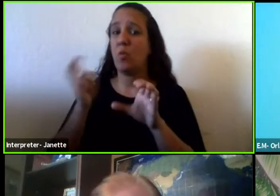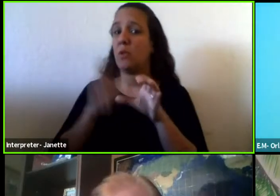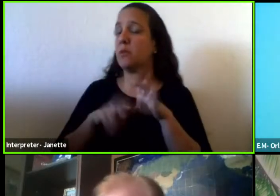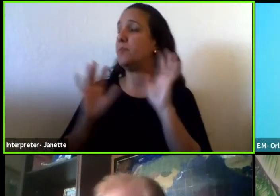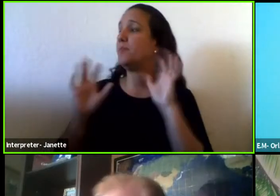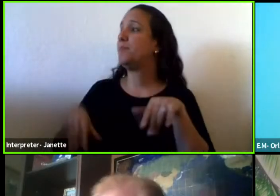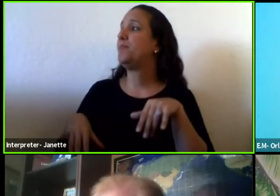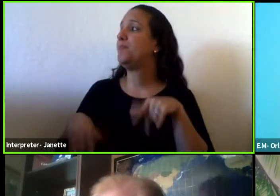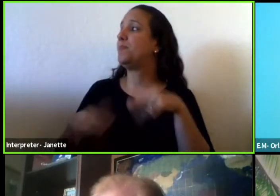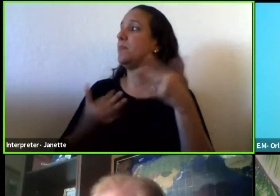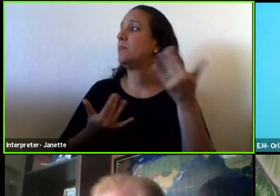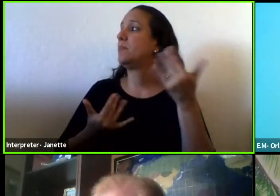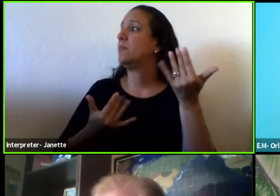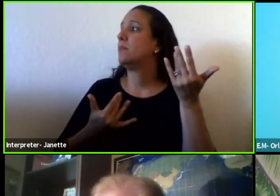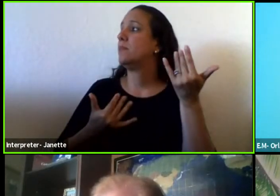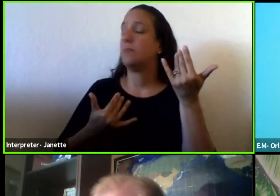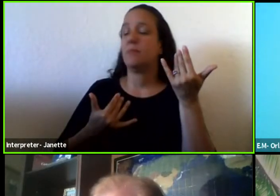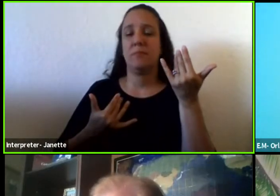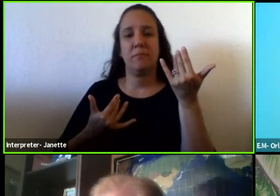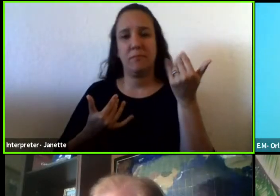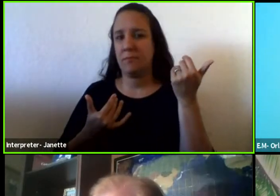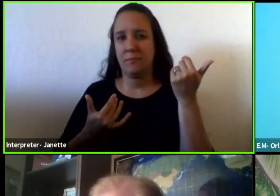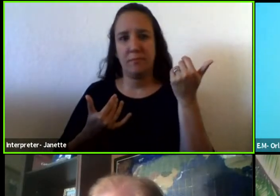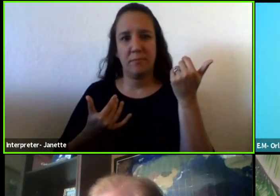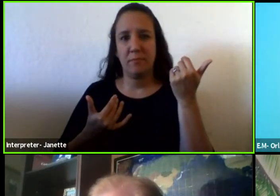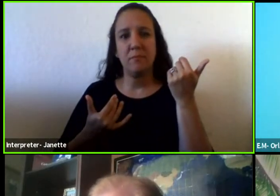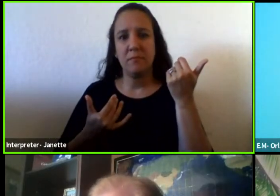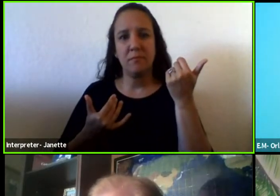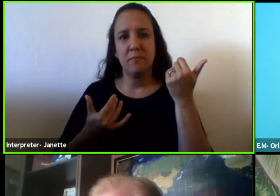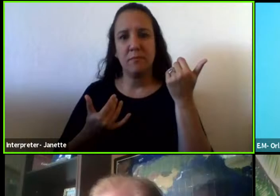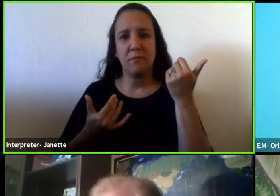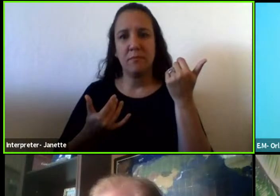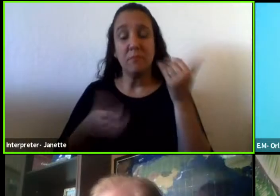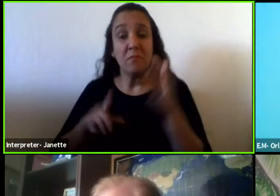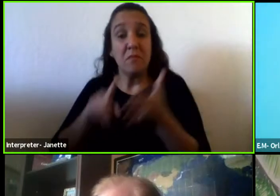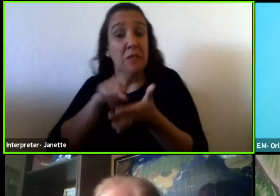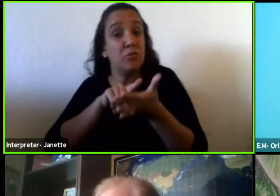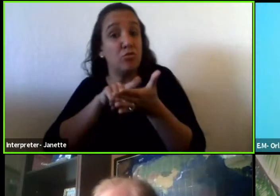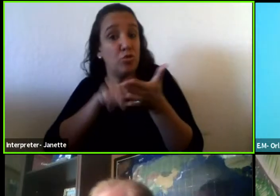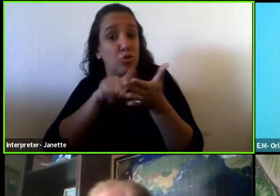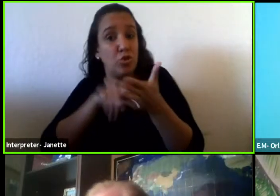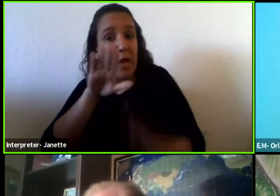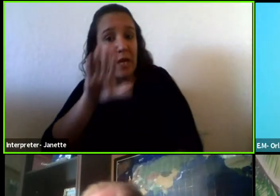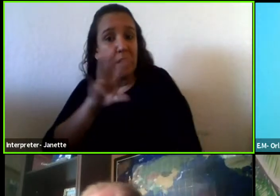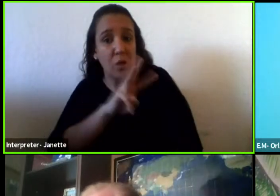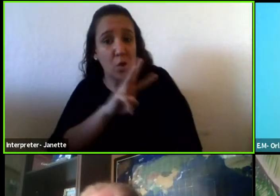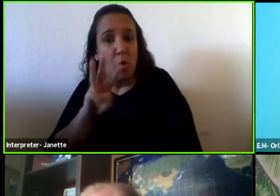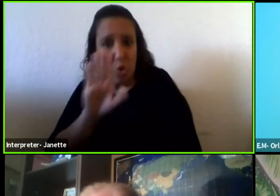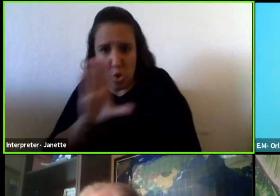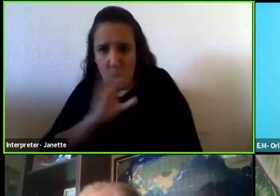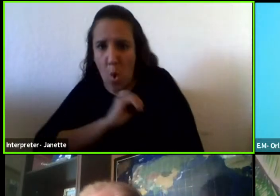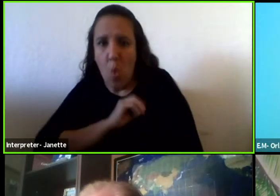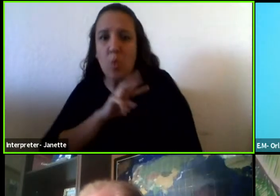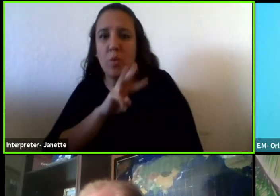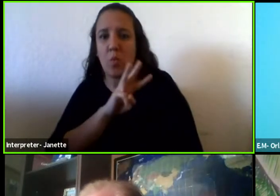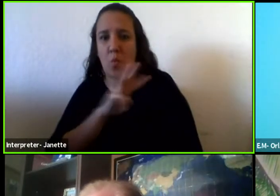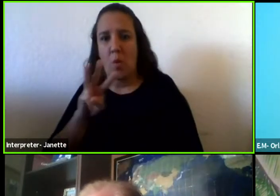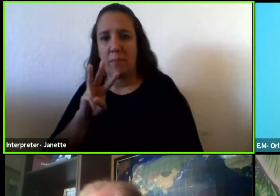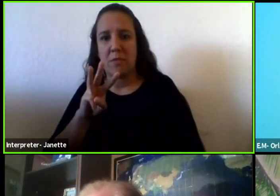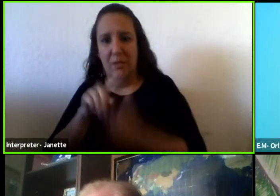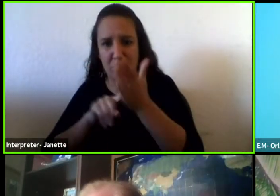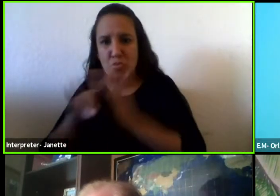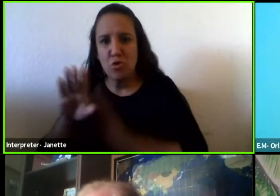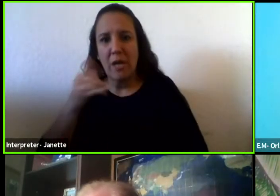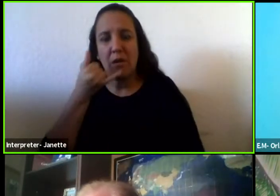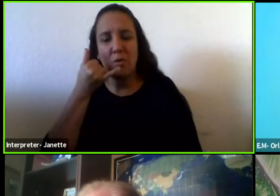do yourself a favor and check your website on your smartphone and see, you know, if it's actually compatible. But make